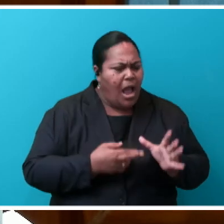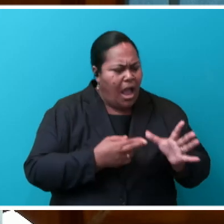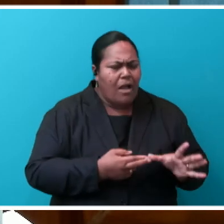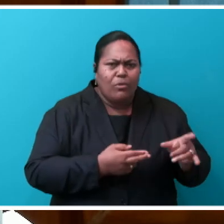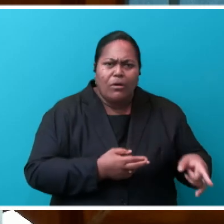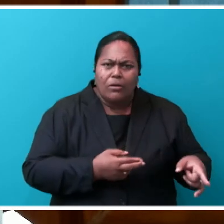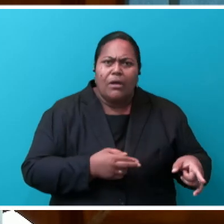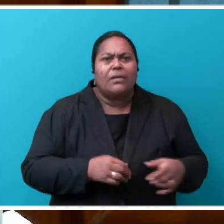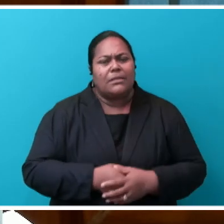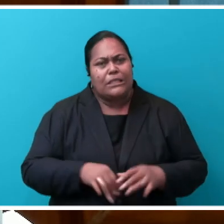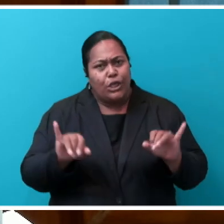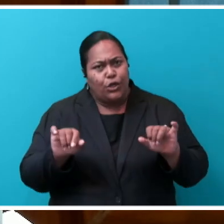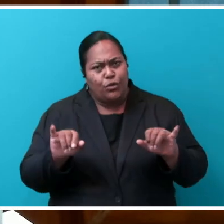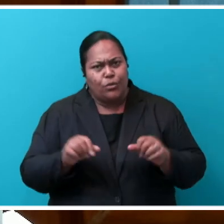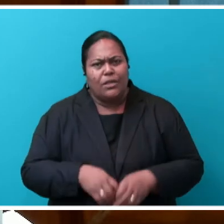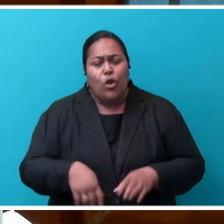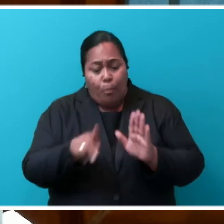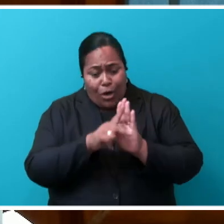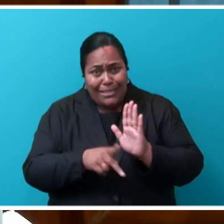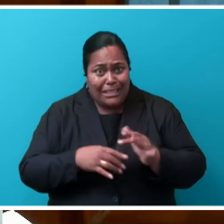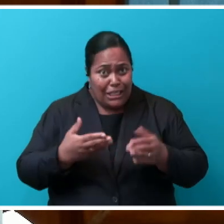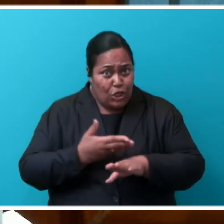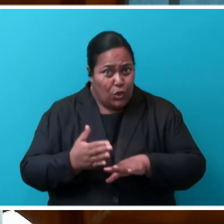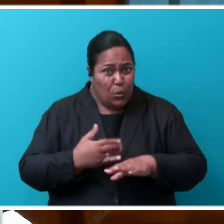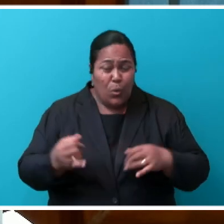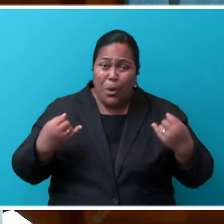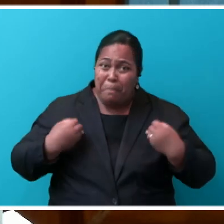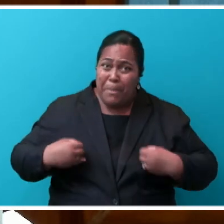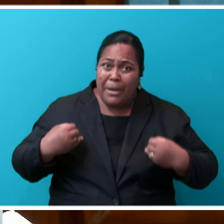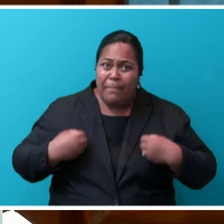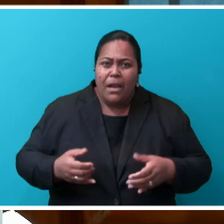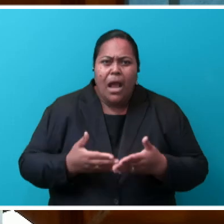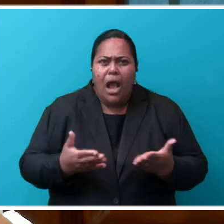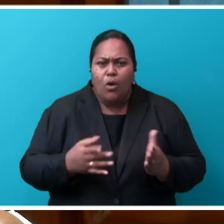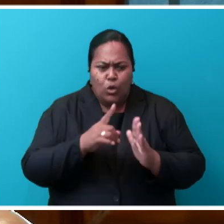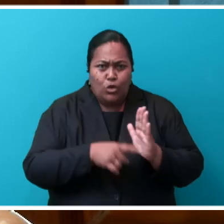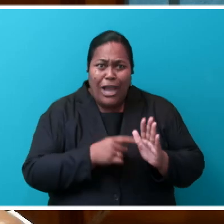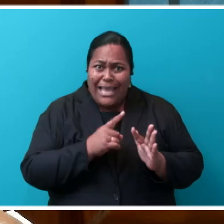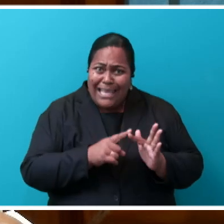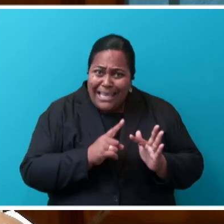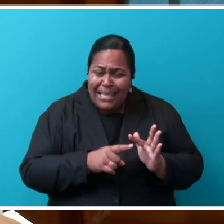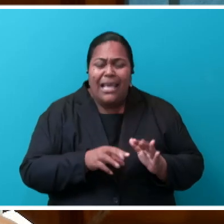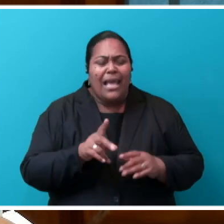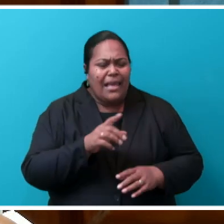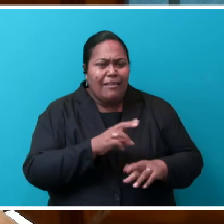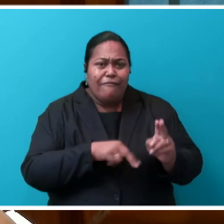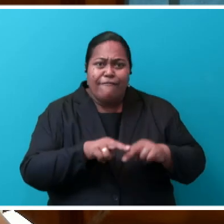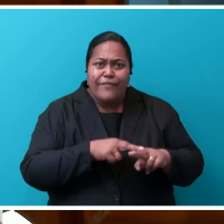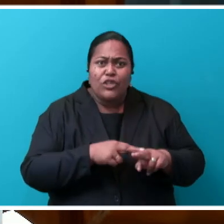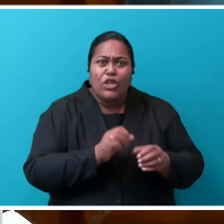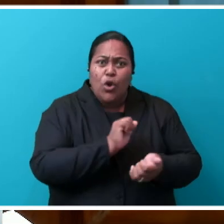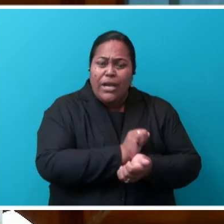the new policy. The proposed salary structure is informed by the JEE and the Fiji Correction Service remuneration